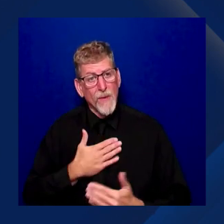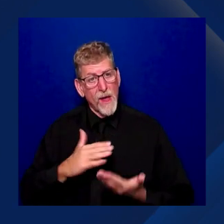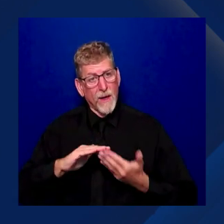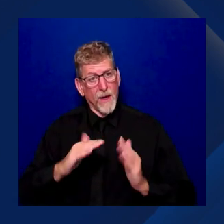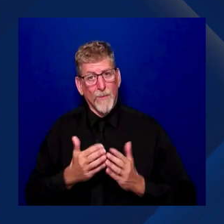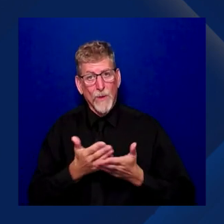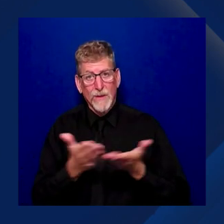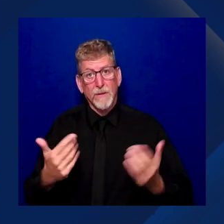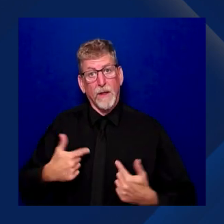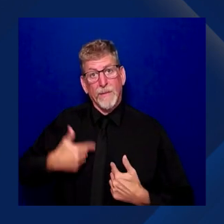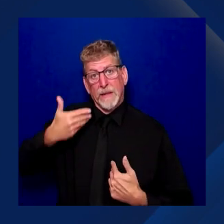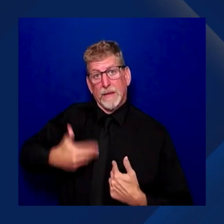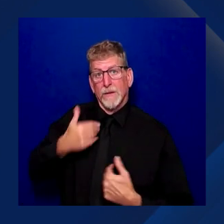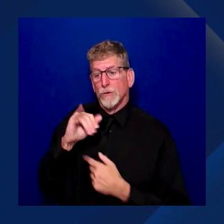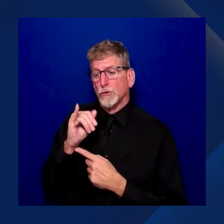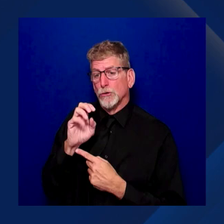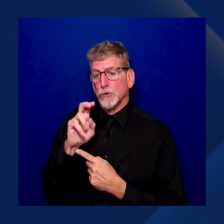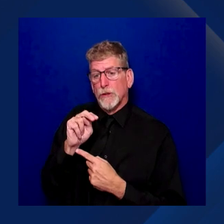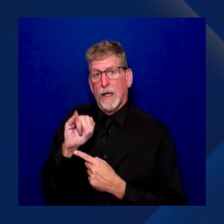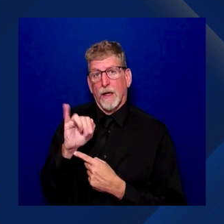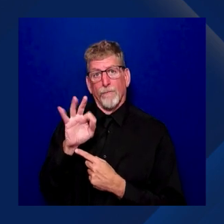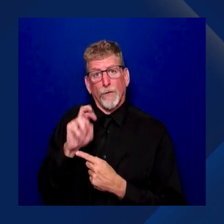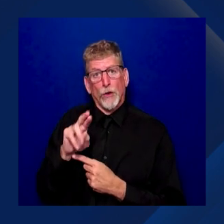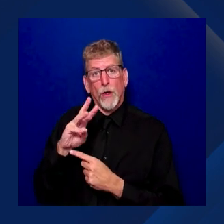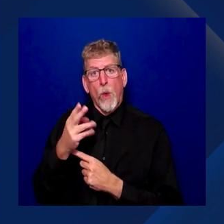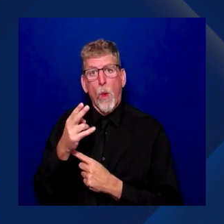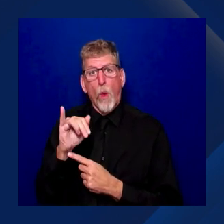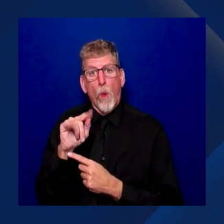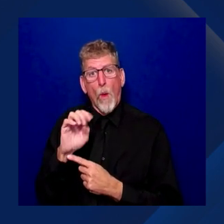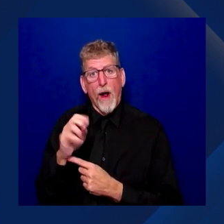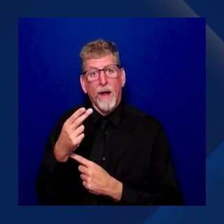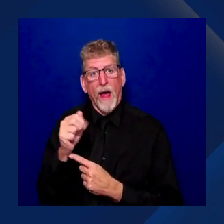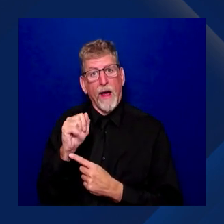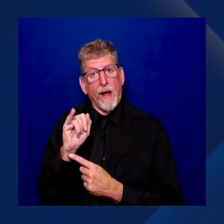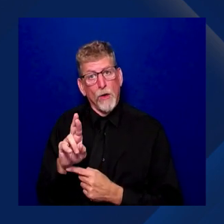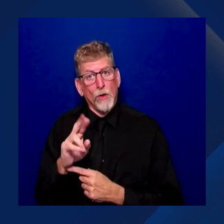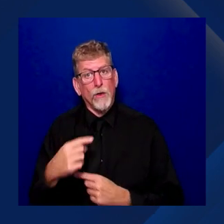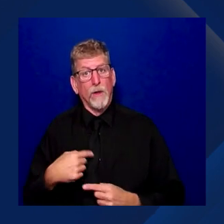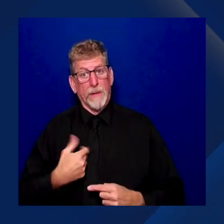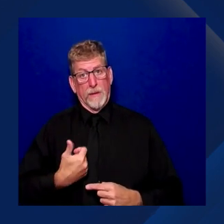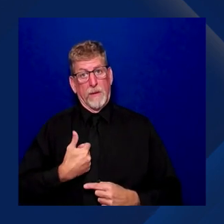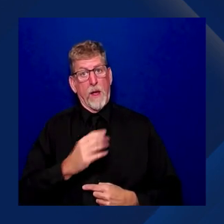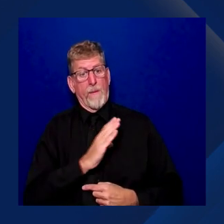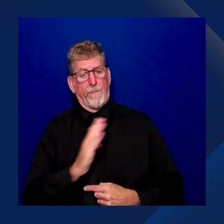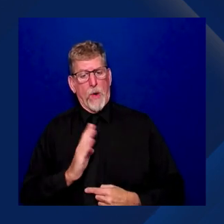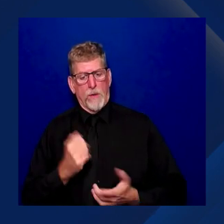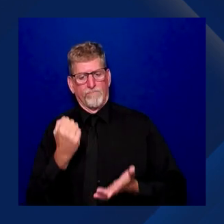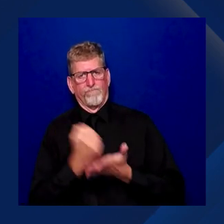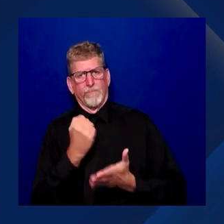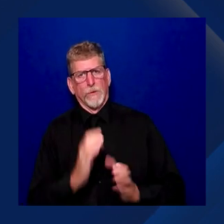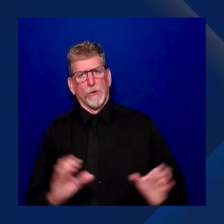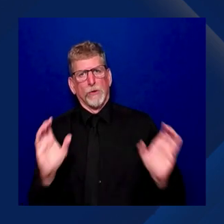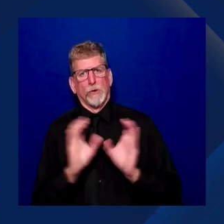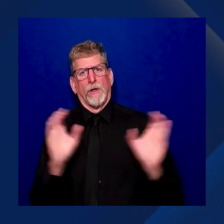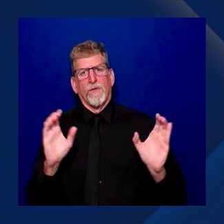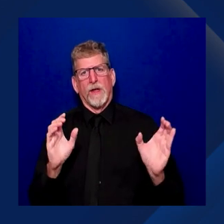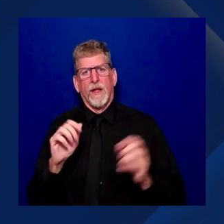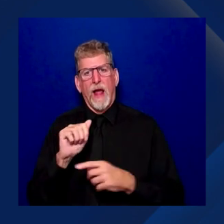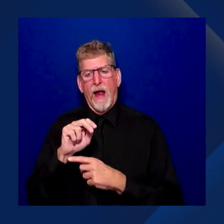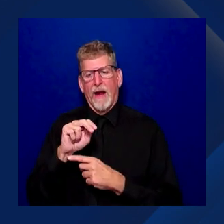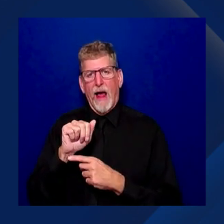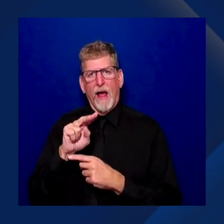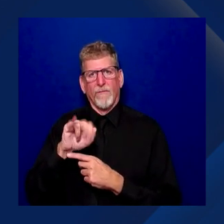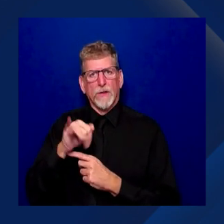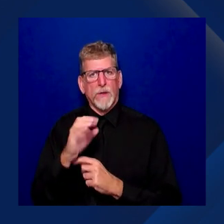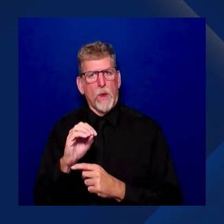Navajo obstetrician and gynecologist practicing on the Navajo reservation for the past 16 years. As a minority woman myself, and having delivered